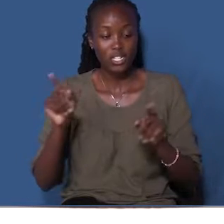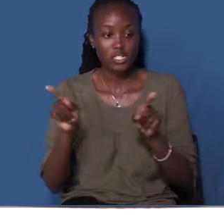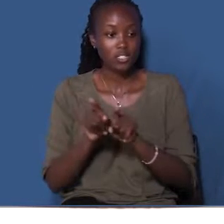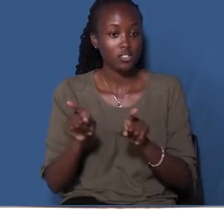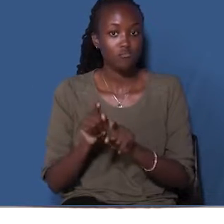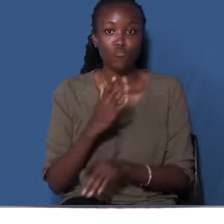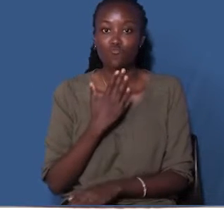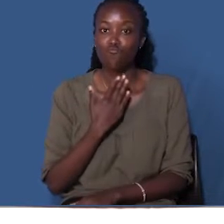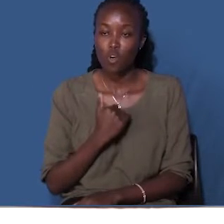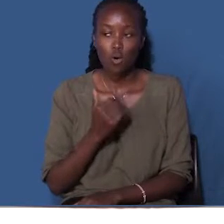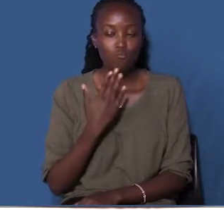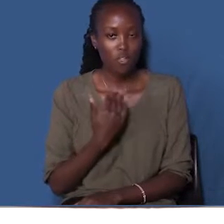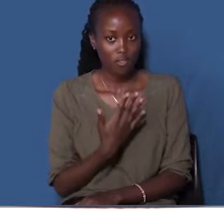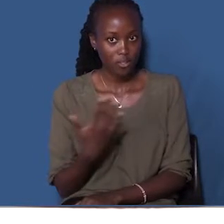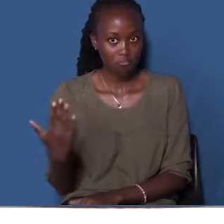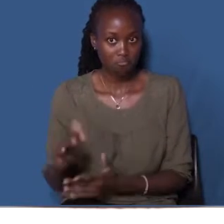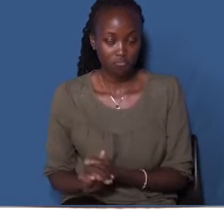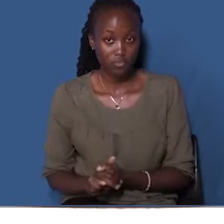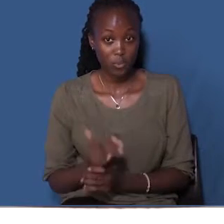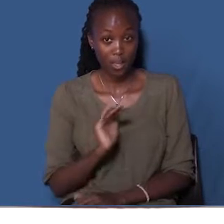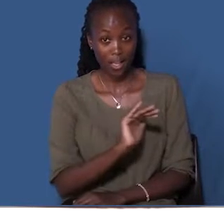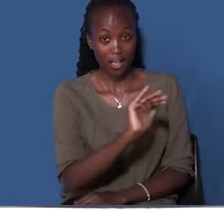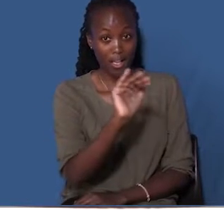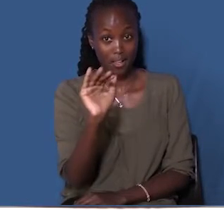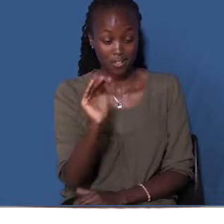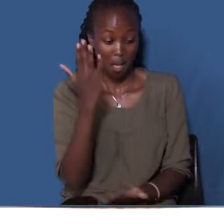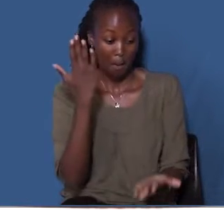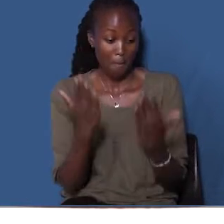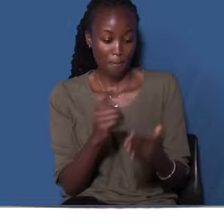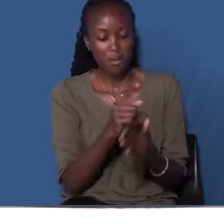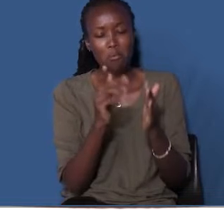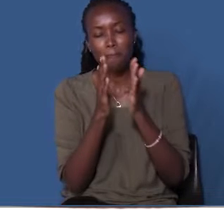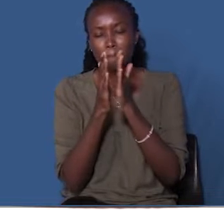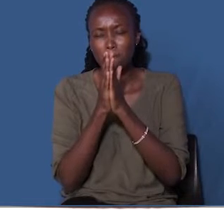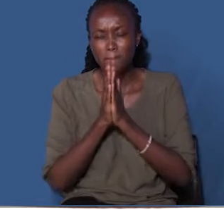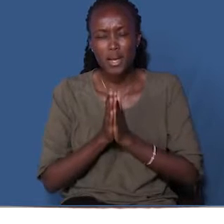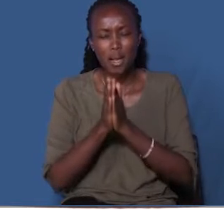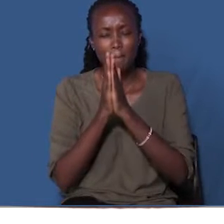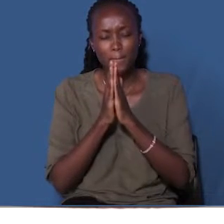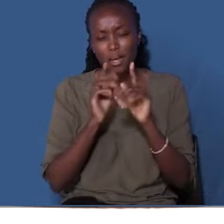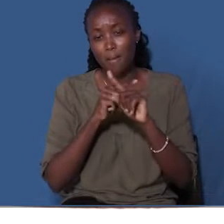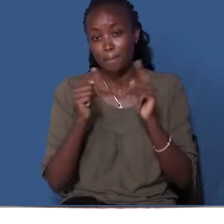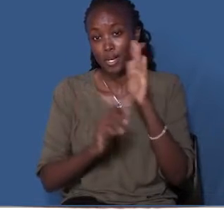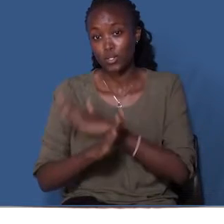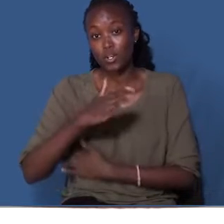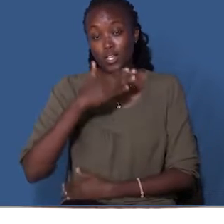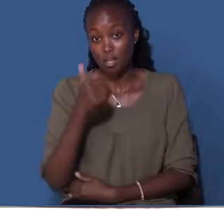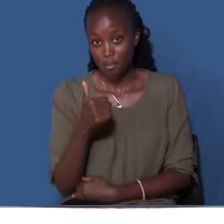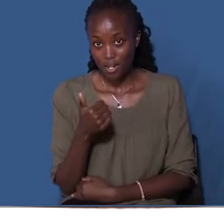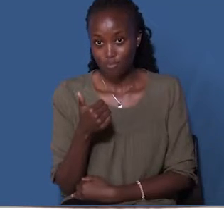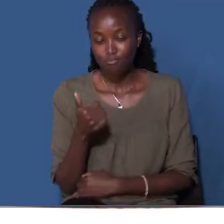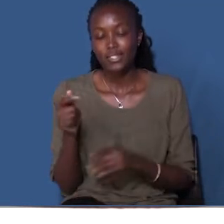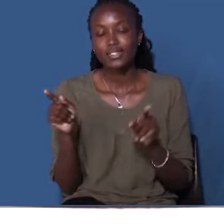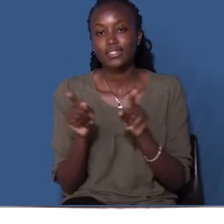something. Is there something you've been praying for, you've been longing for, and you've not seen? Guess what? These guys were in the